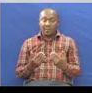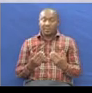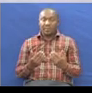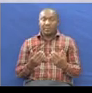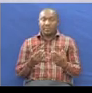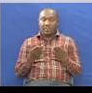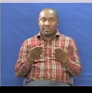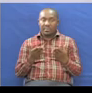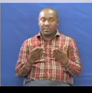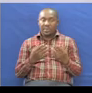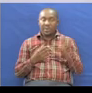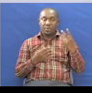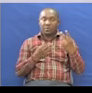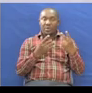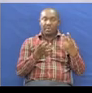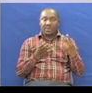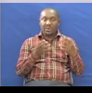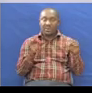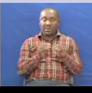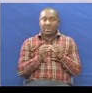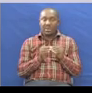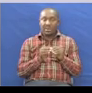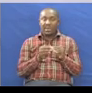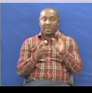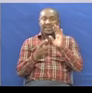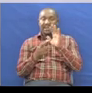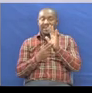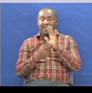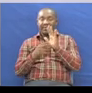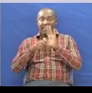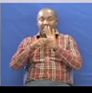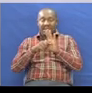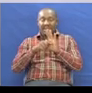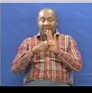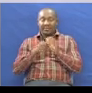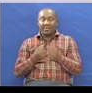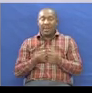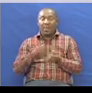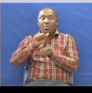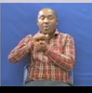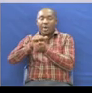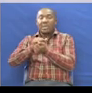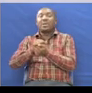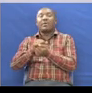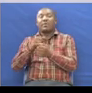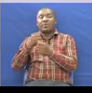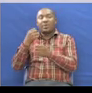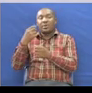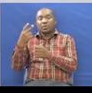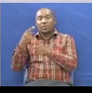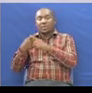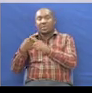here, two numbers whose sum is 7 negative and whose product is 2 times 6, that